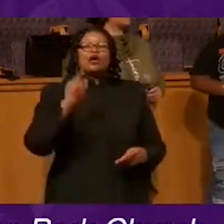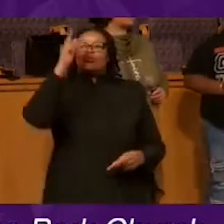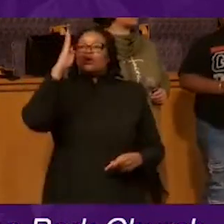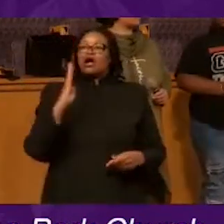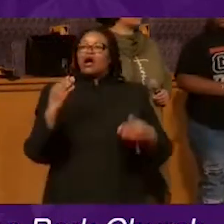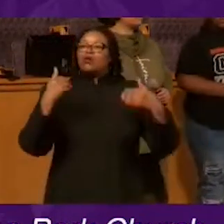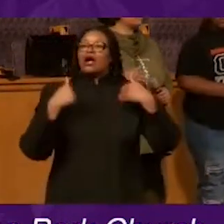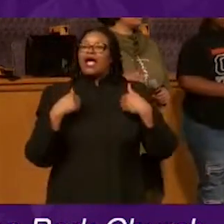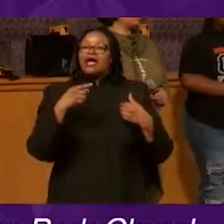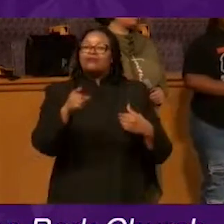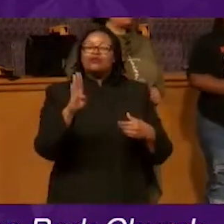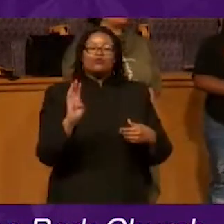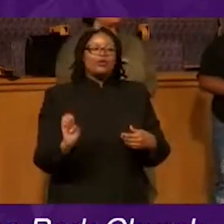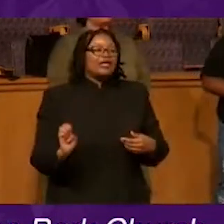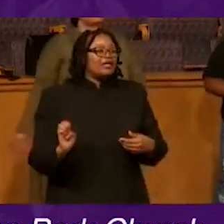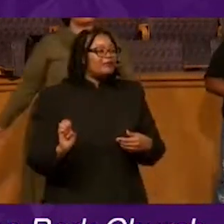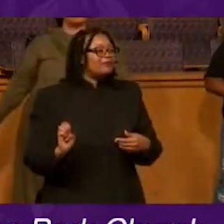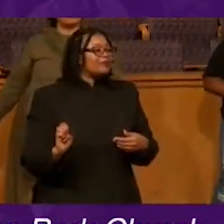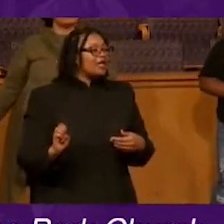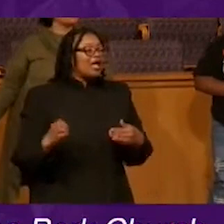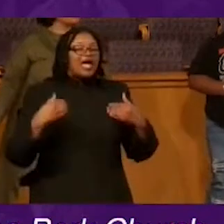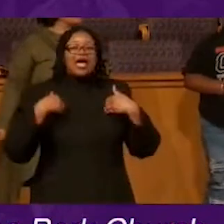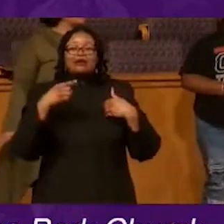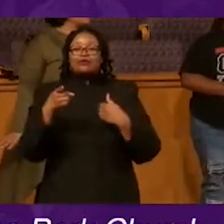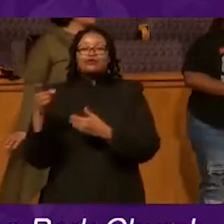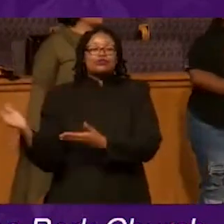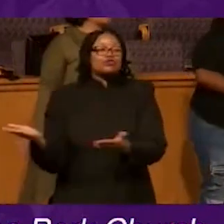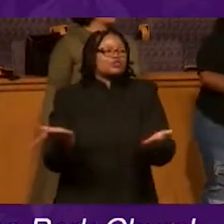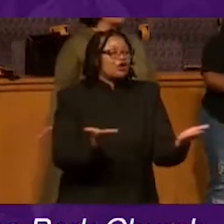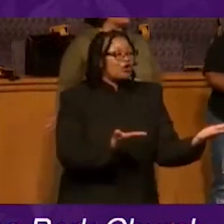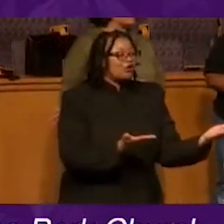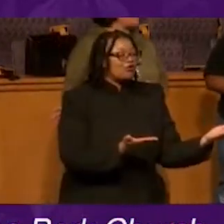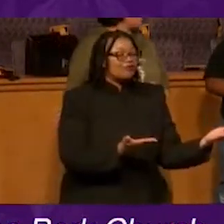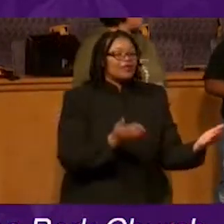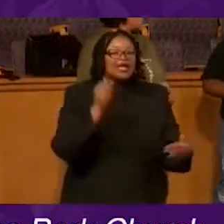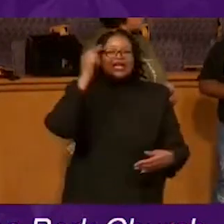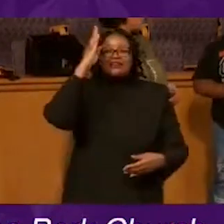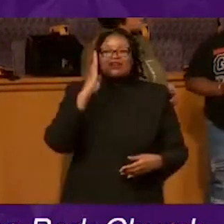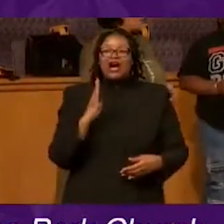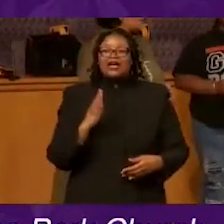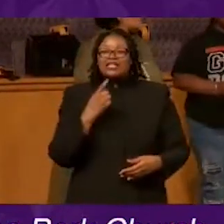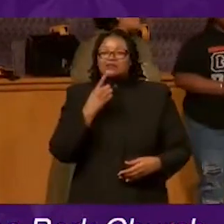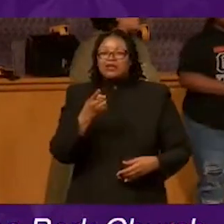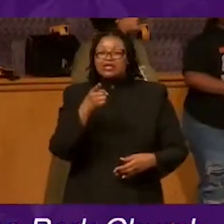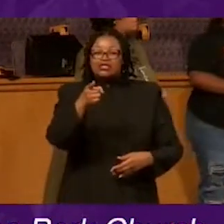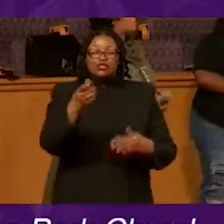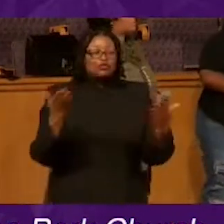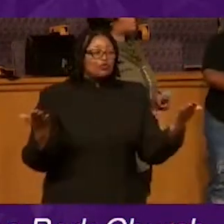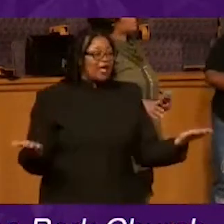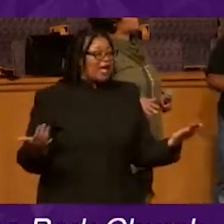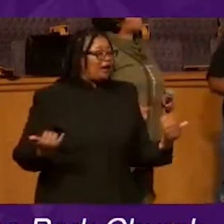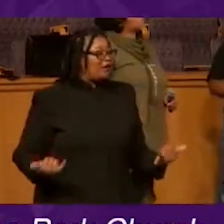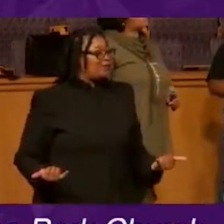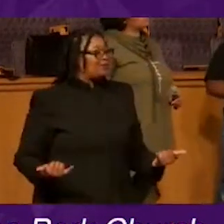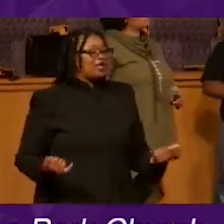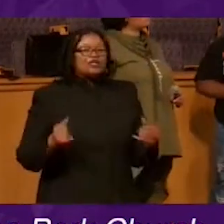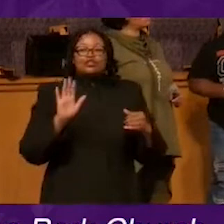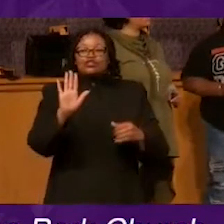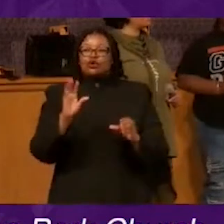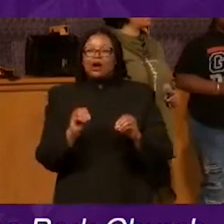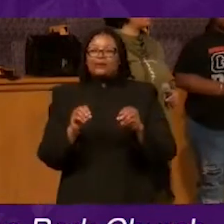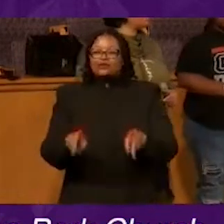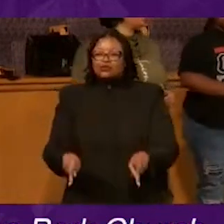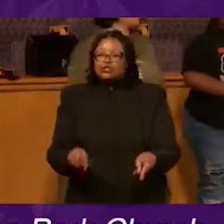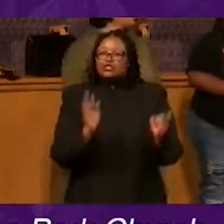you to be, where God will have you to serve. But if God is speaking to you in this moment, then this is your opportunity to